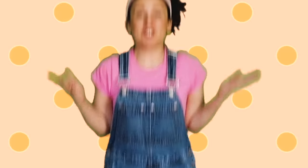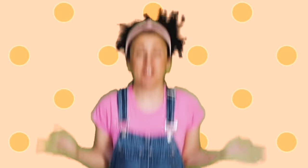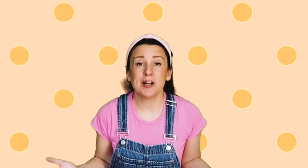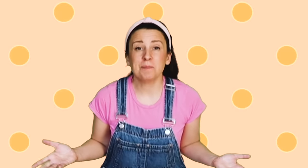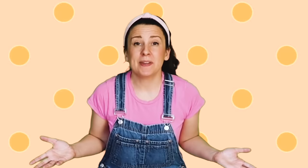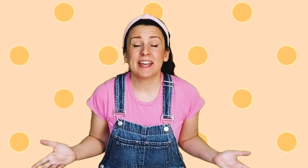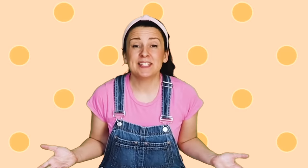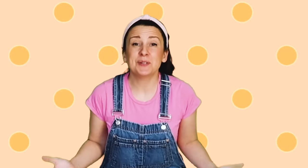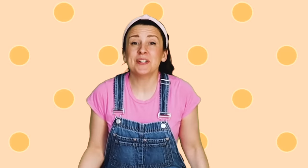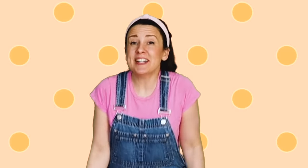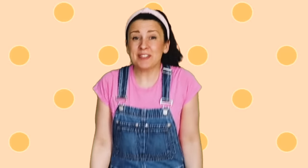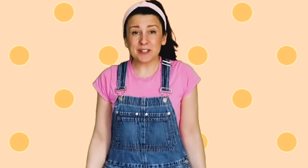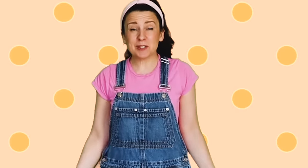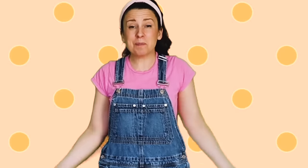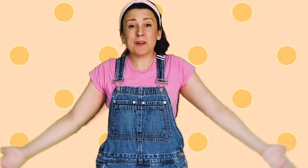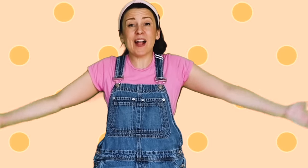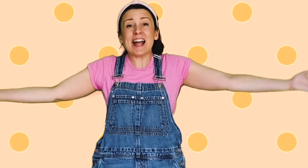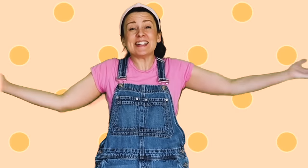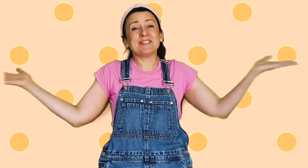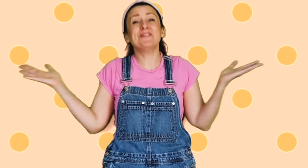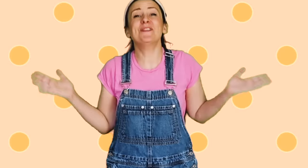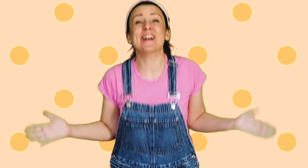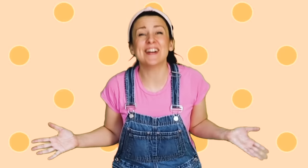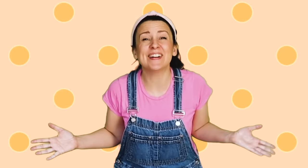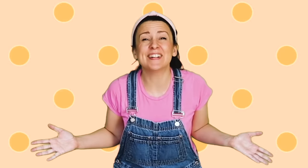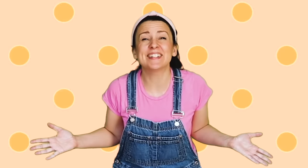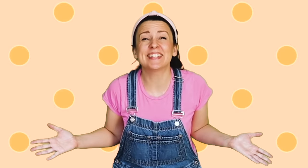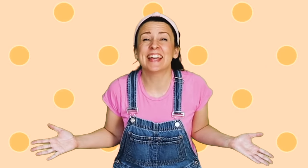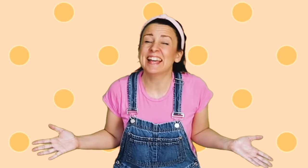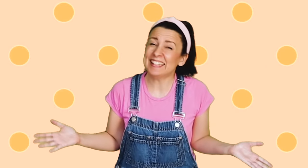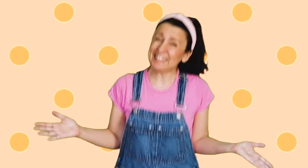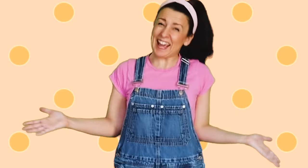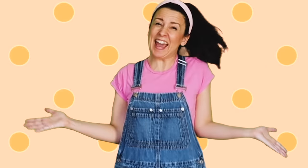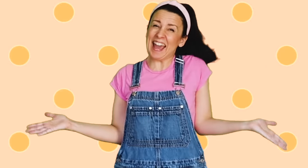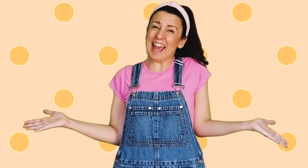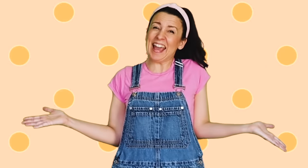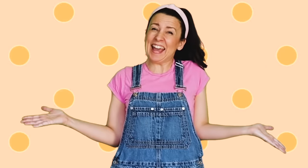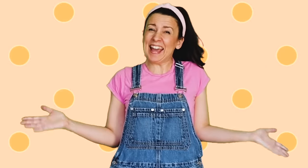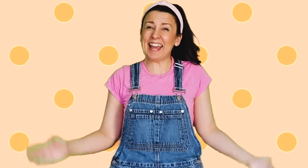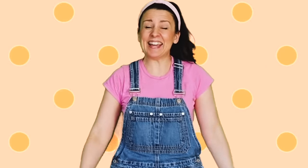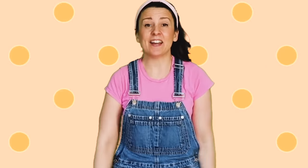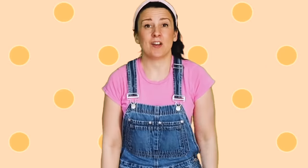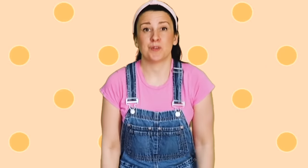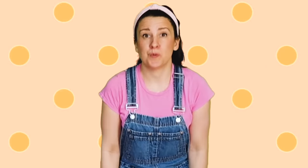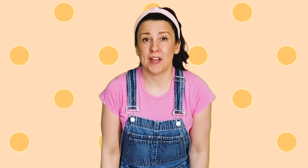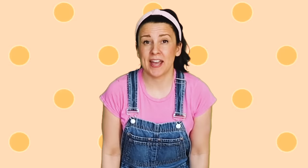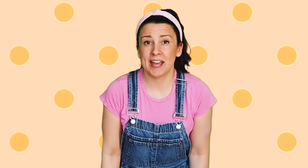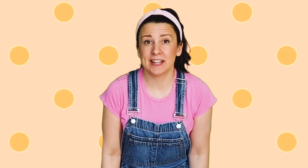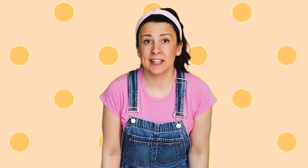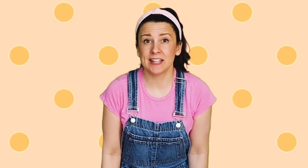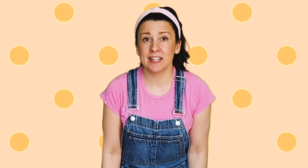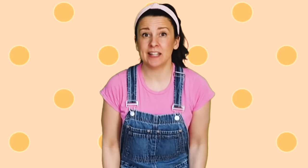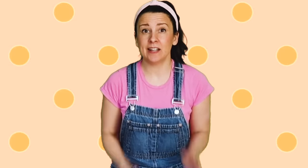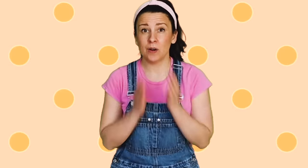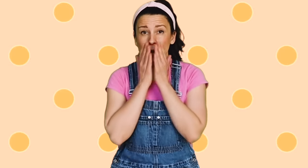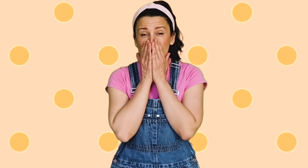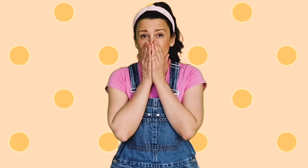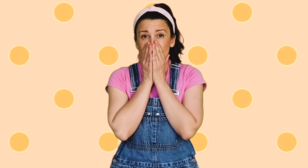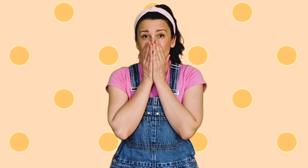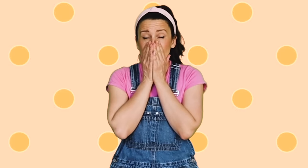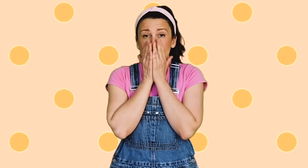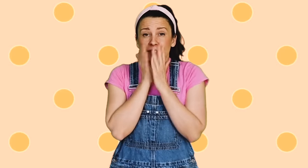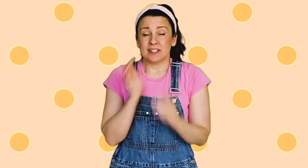Let's jump into another surprise world. Yay! Ready,